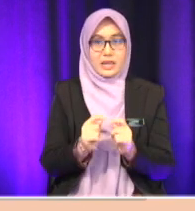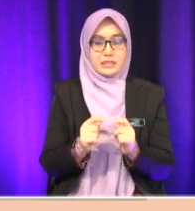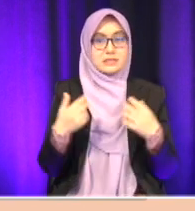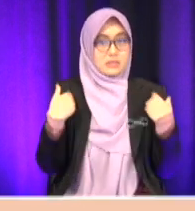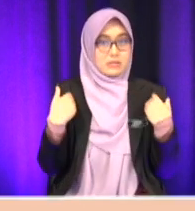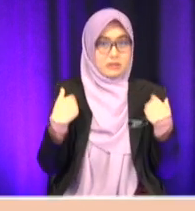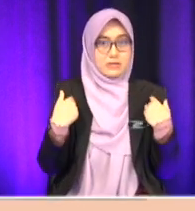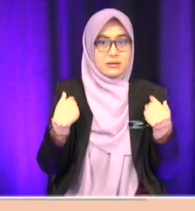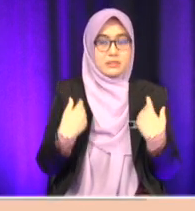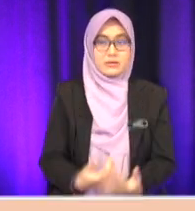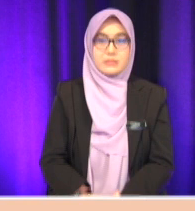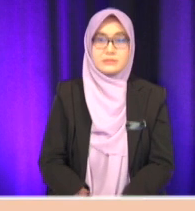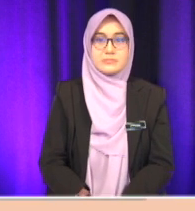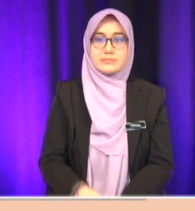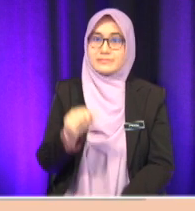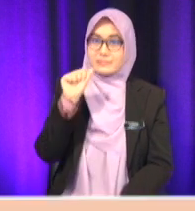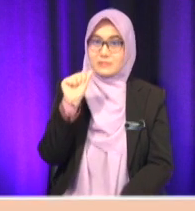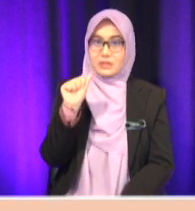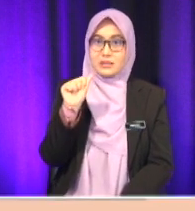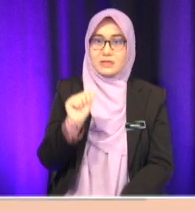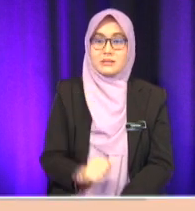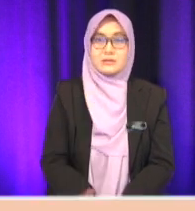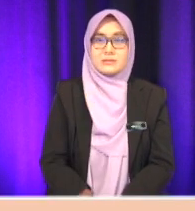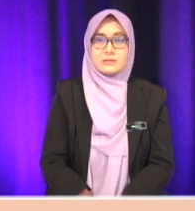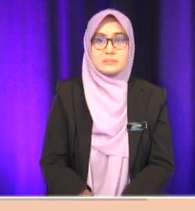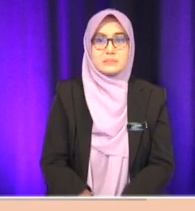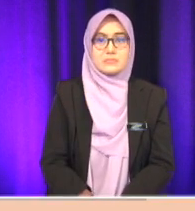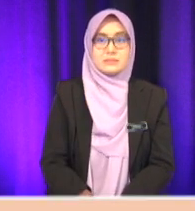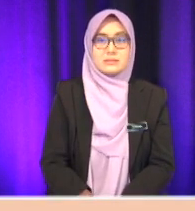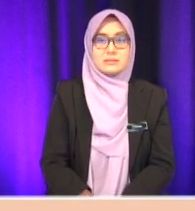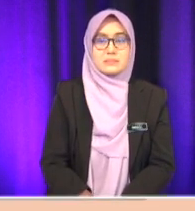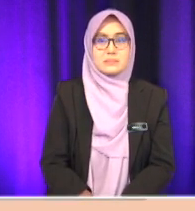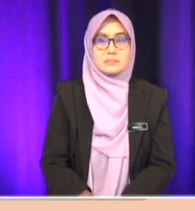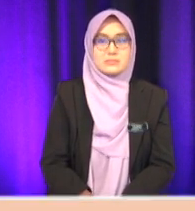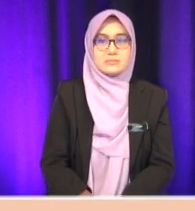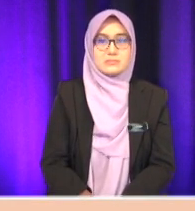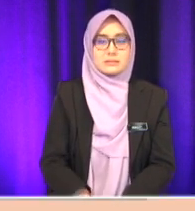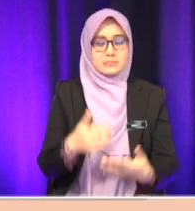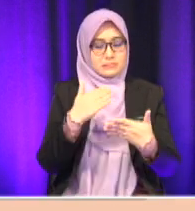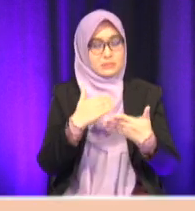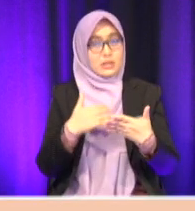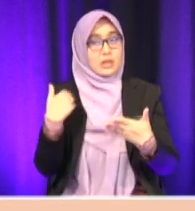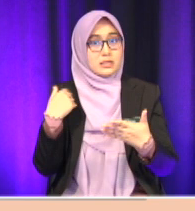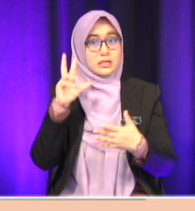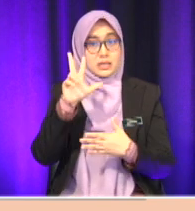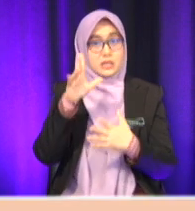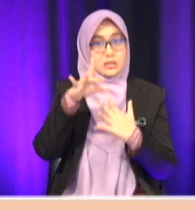Okay. A, the options are 3 options here. Okay. So this is